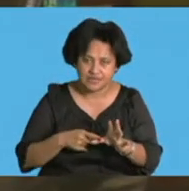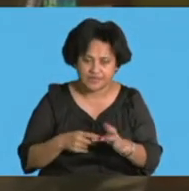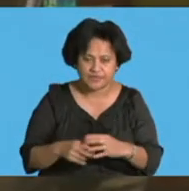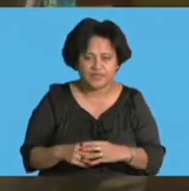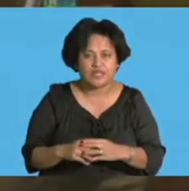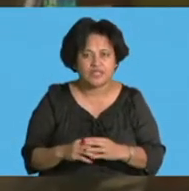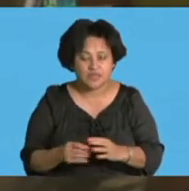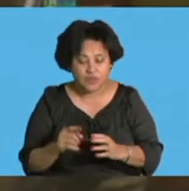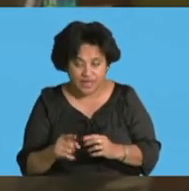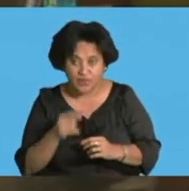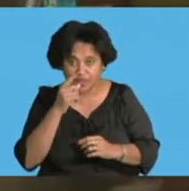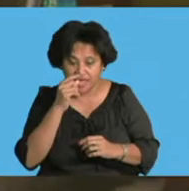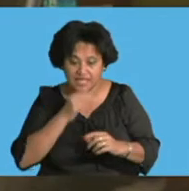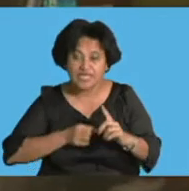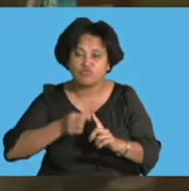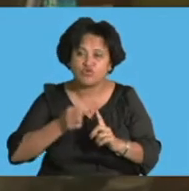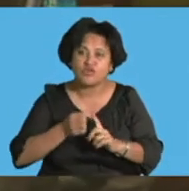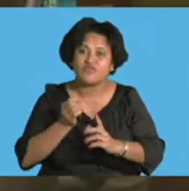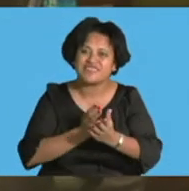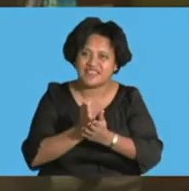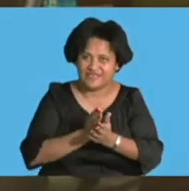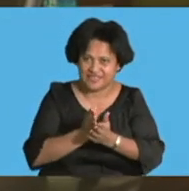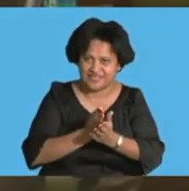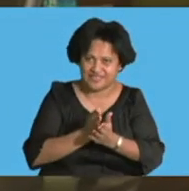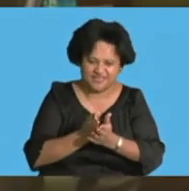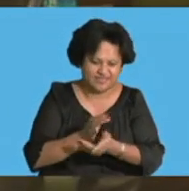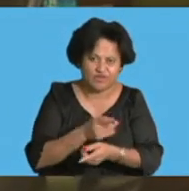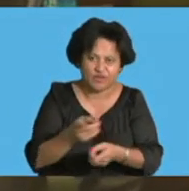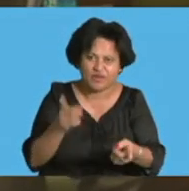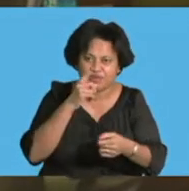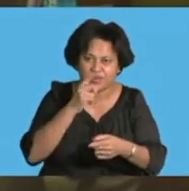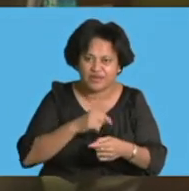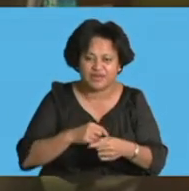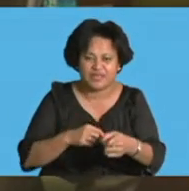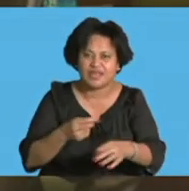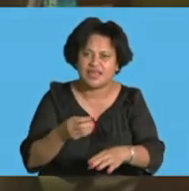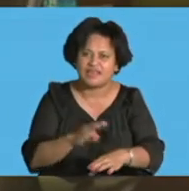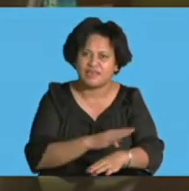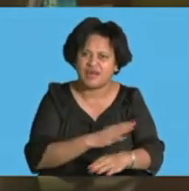in improving service delivery between maritime and urban market.